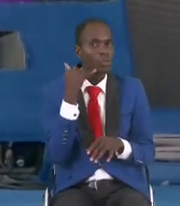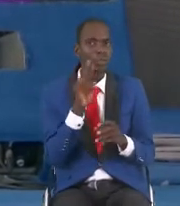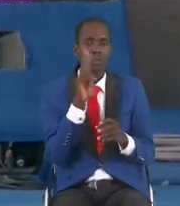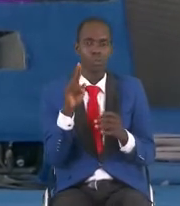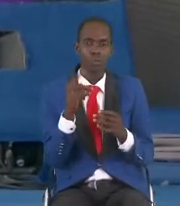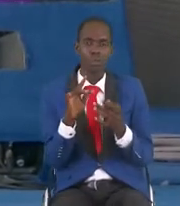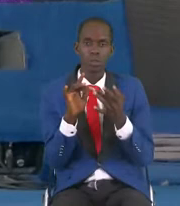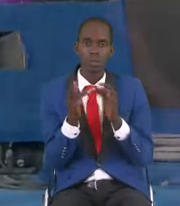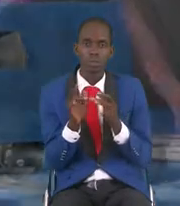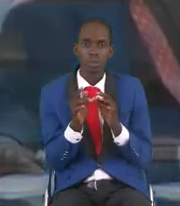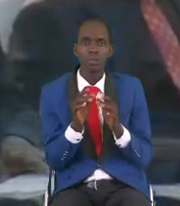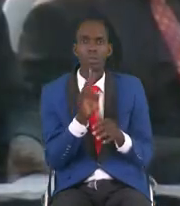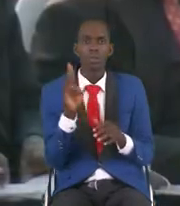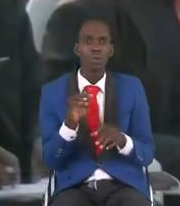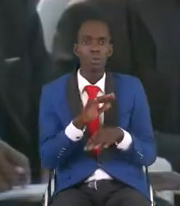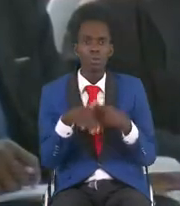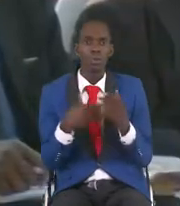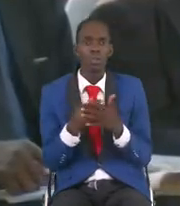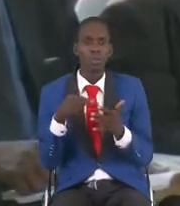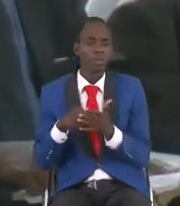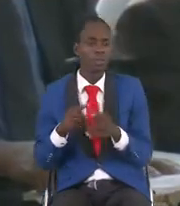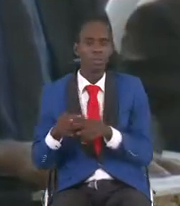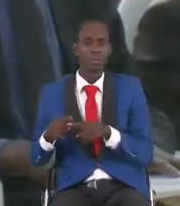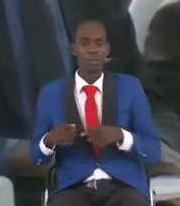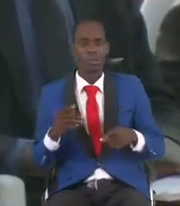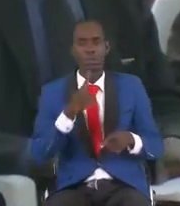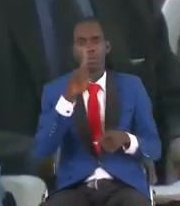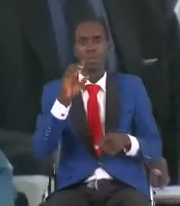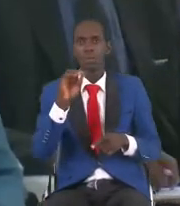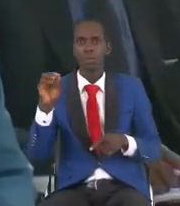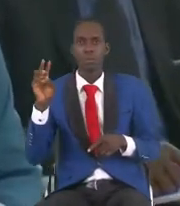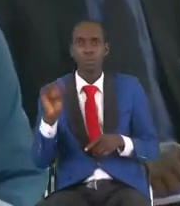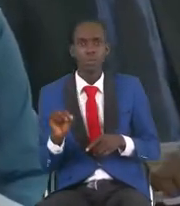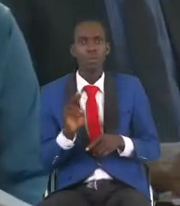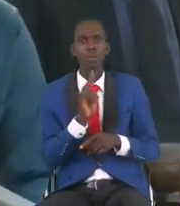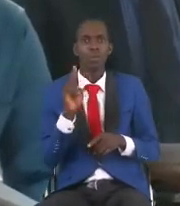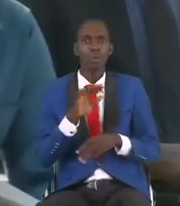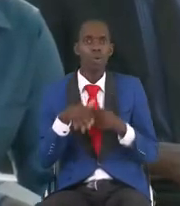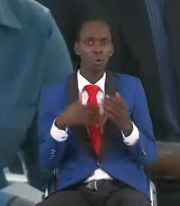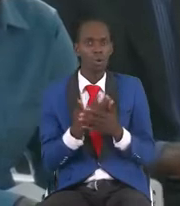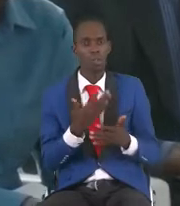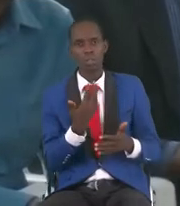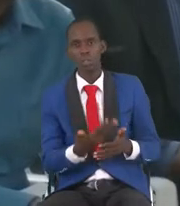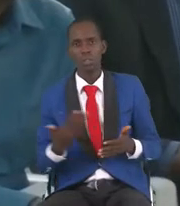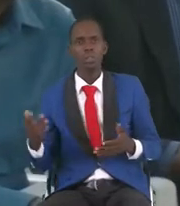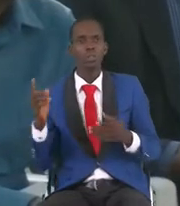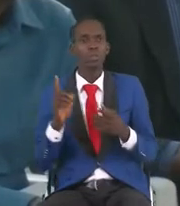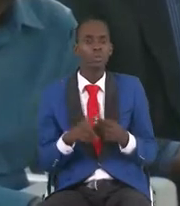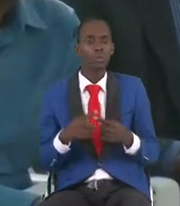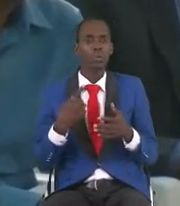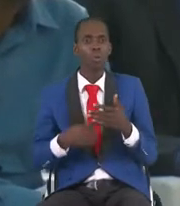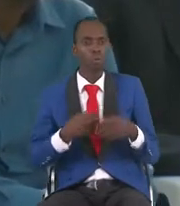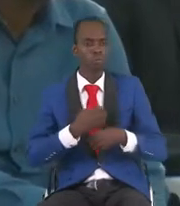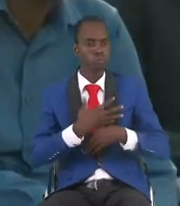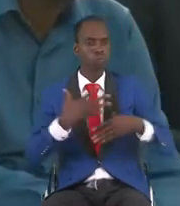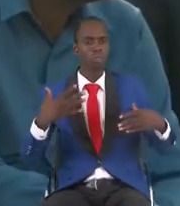they use all these connections, they use the Zoom, and they use all these things to expand the evil they